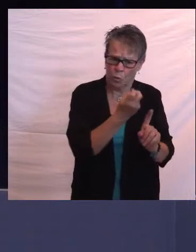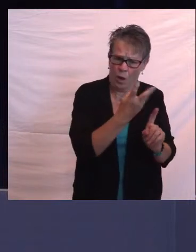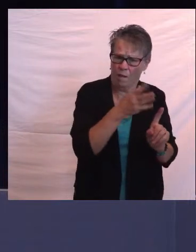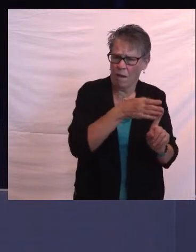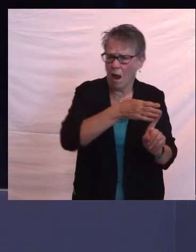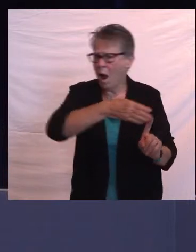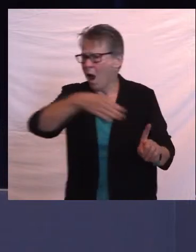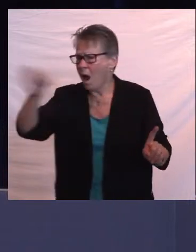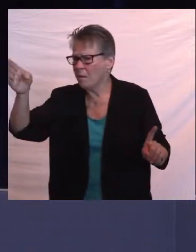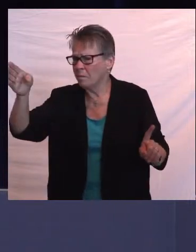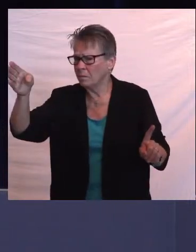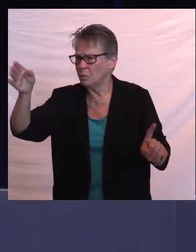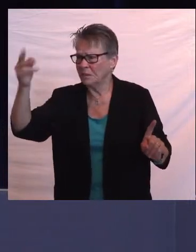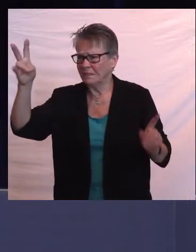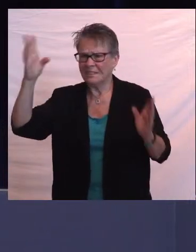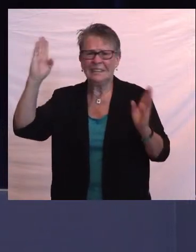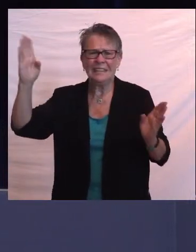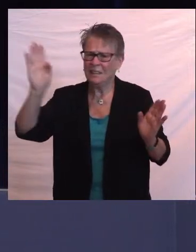transmission. Currently,